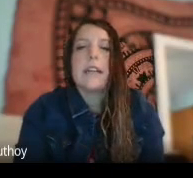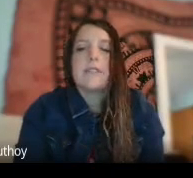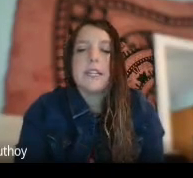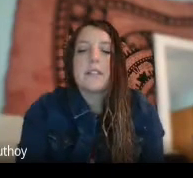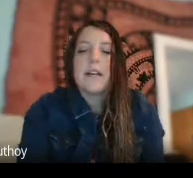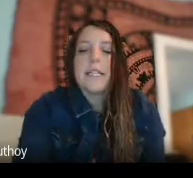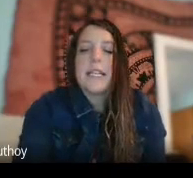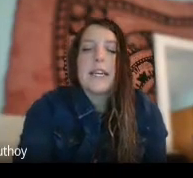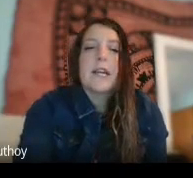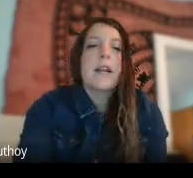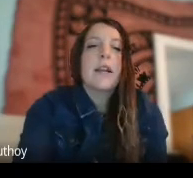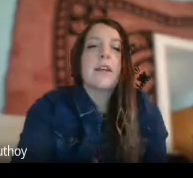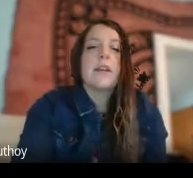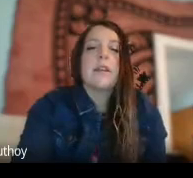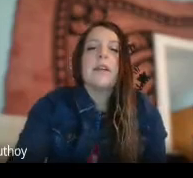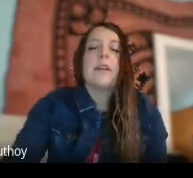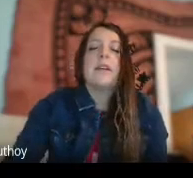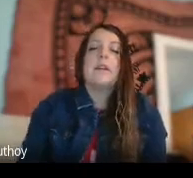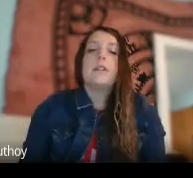you later, kind of like a little ending there.